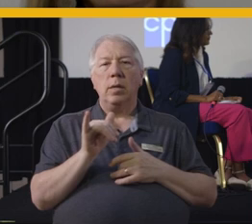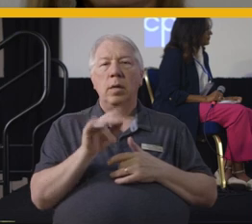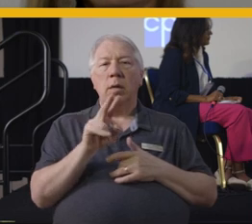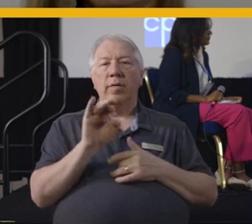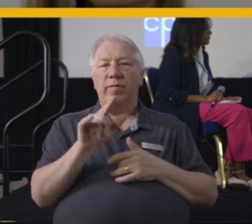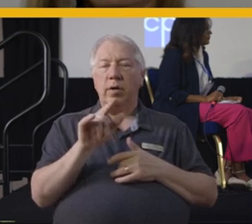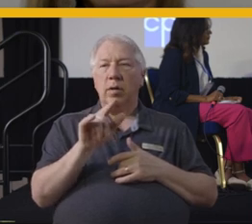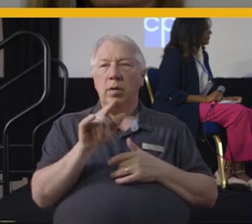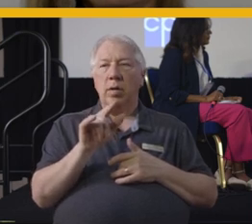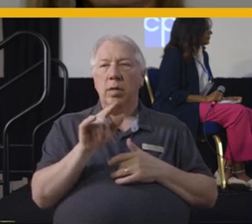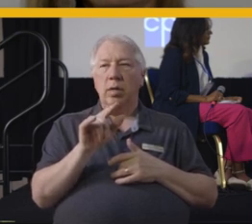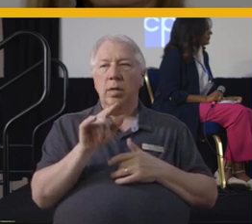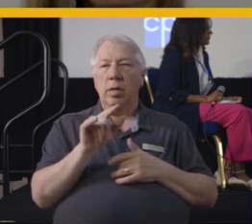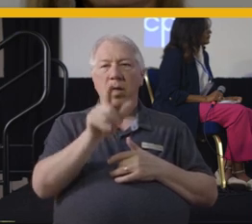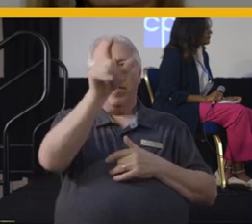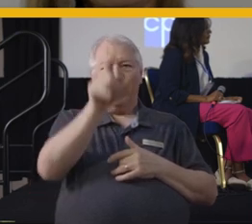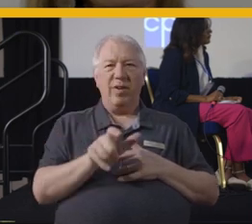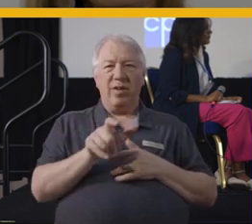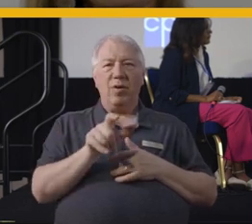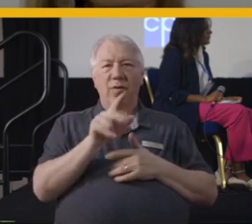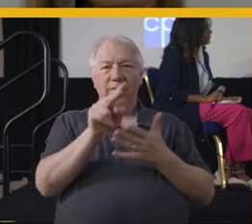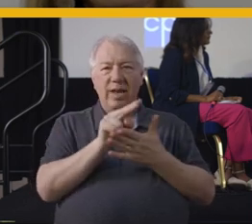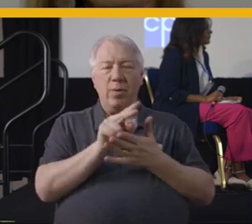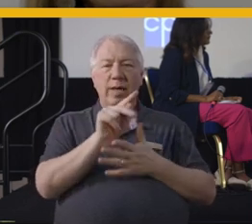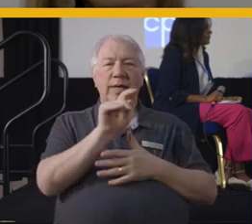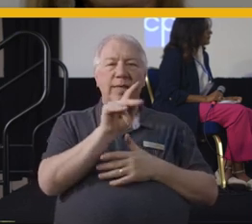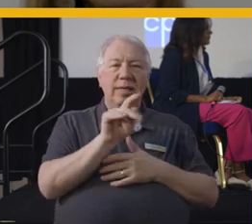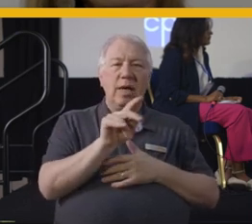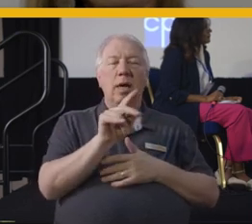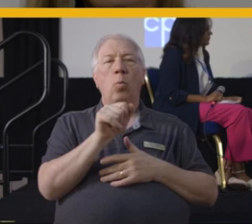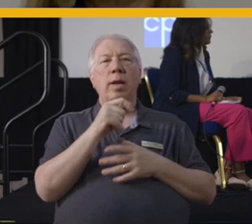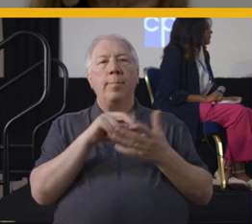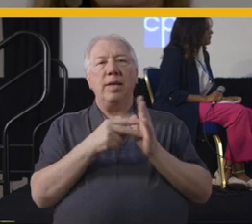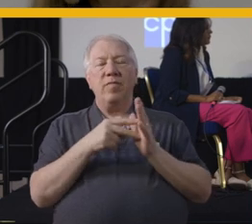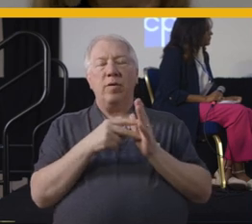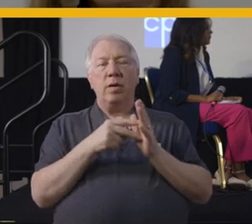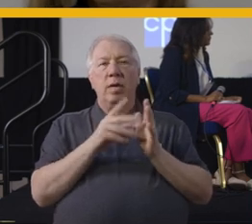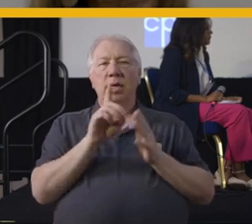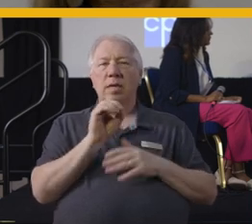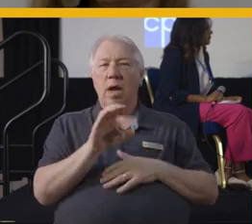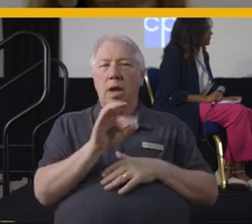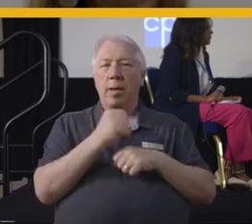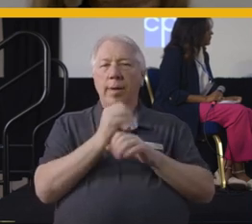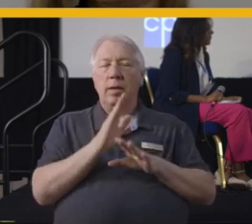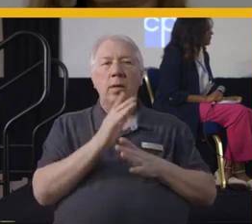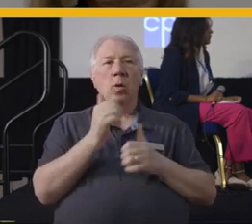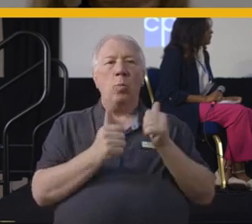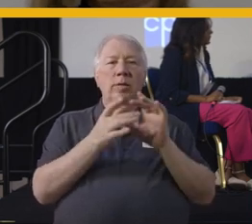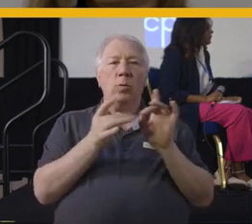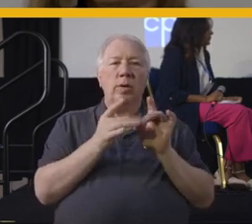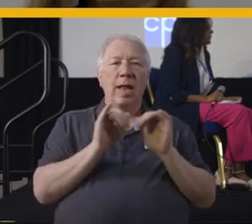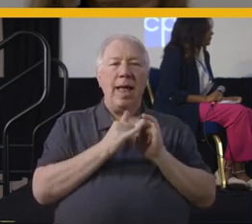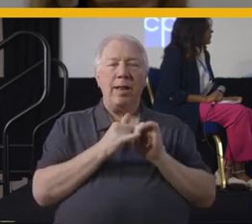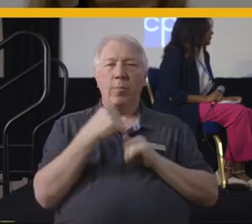vertical video and, you know, TikTok and Instagram Reels, and exploring what it means for documentary filmmakers, exploring what, you know, documentary storytelling,